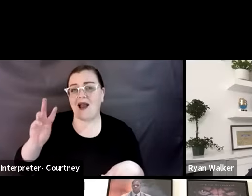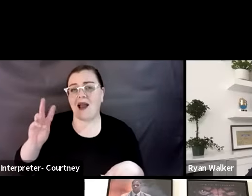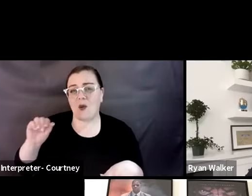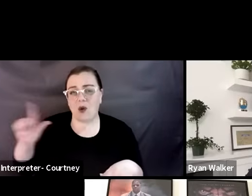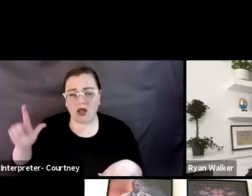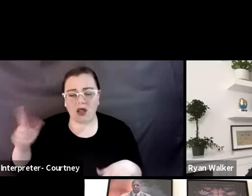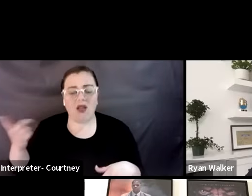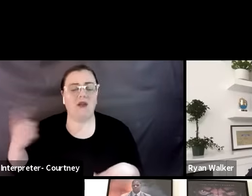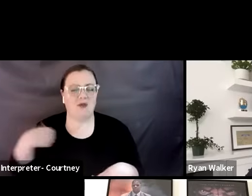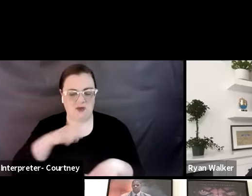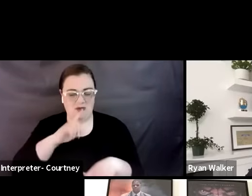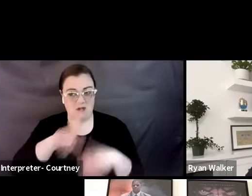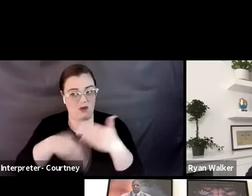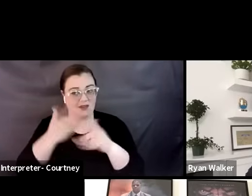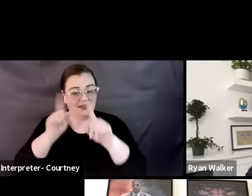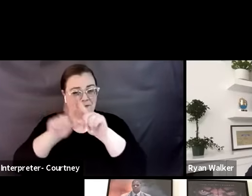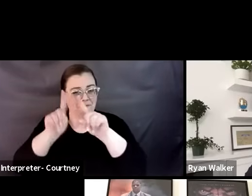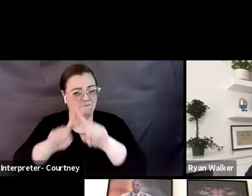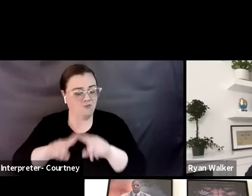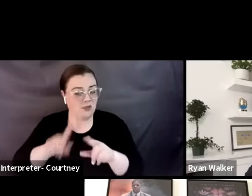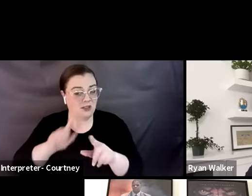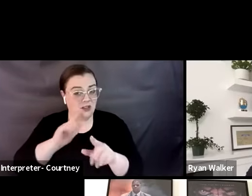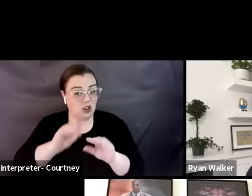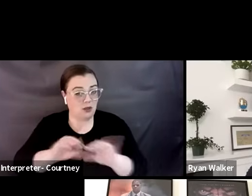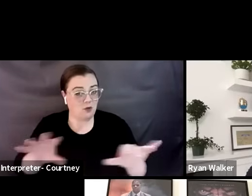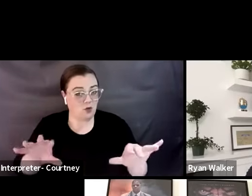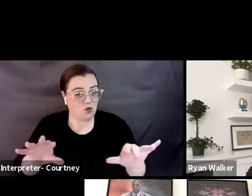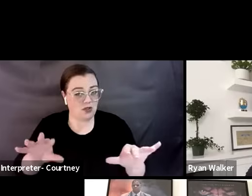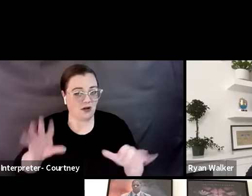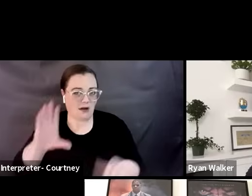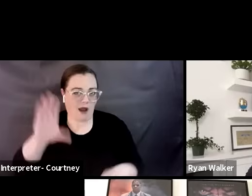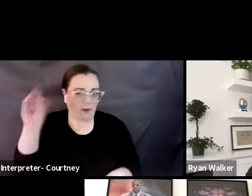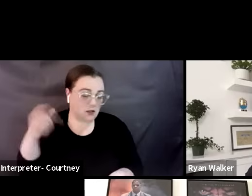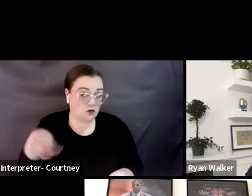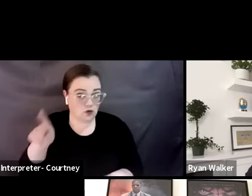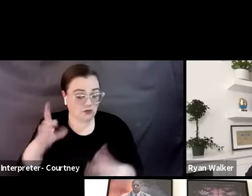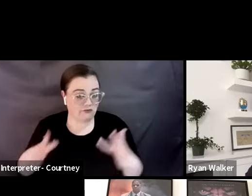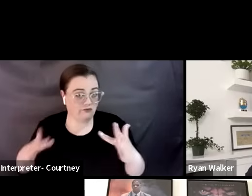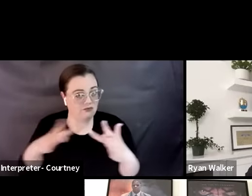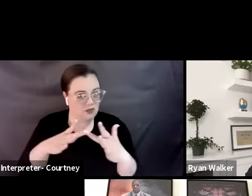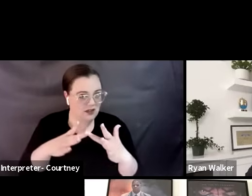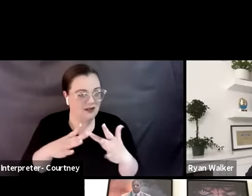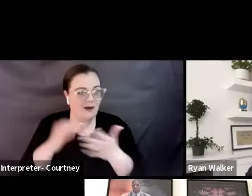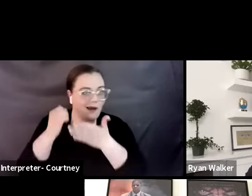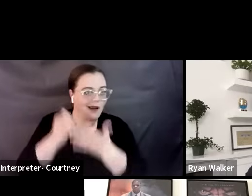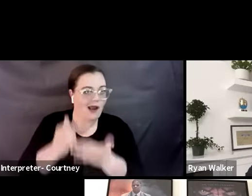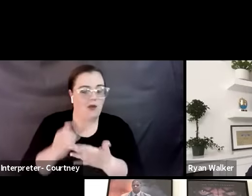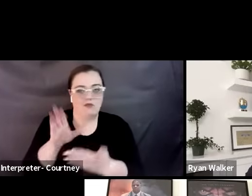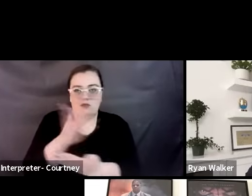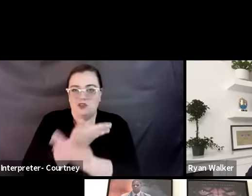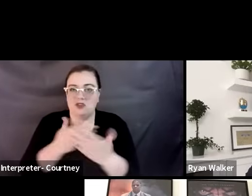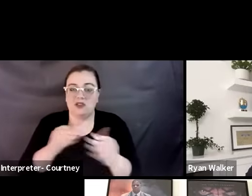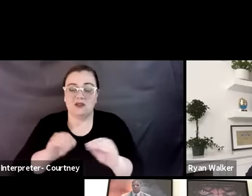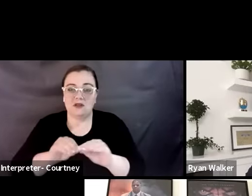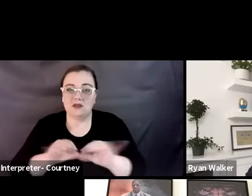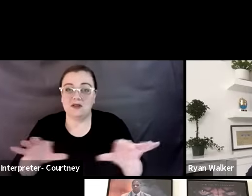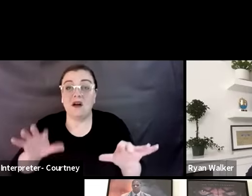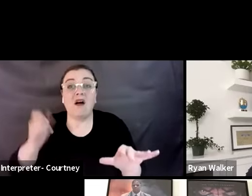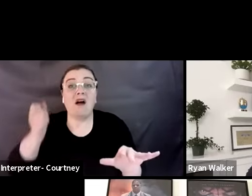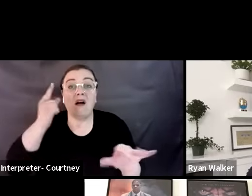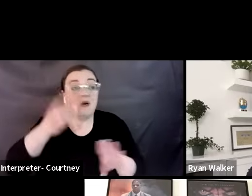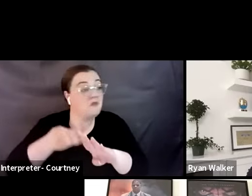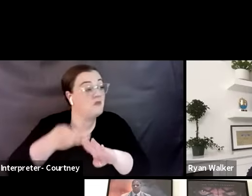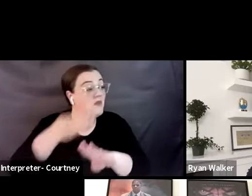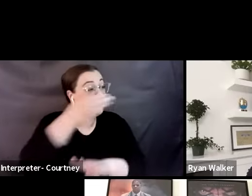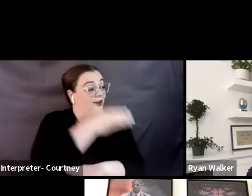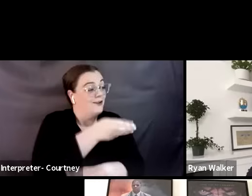different distribution companies that you can go to that can get your music out there. Whereas before, we didn't have that.